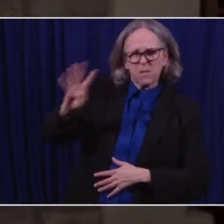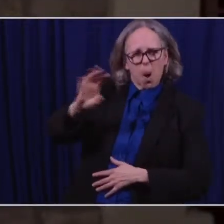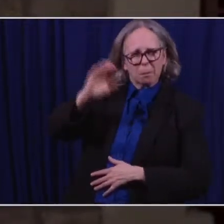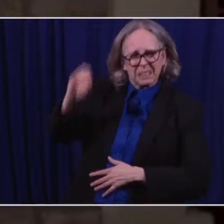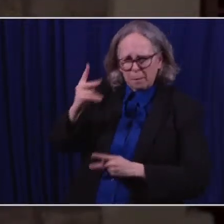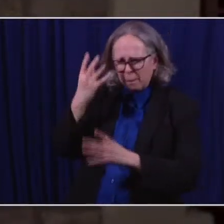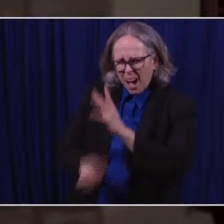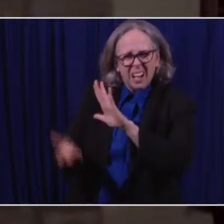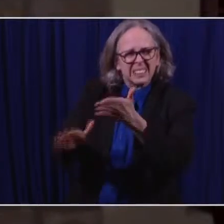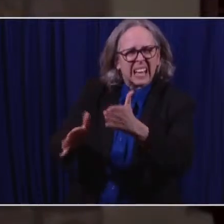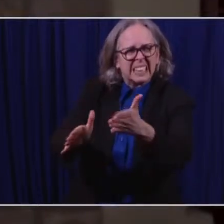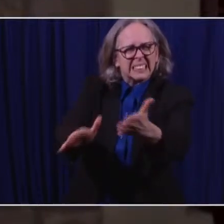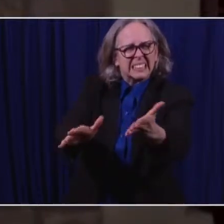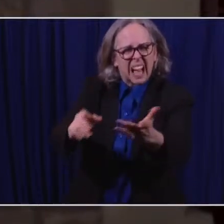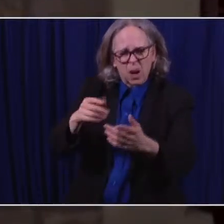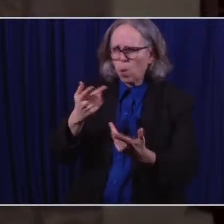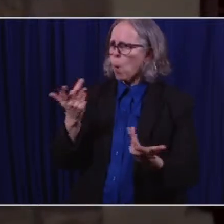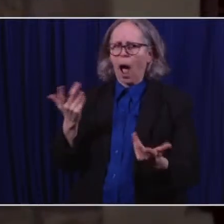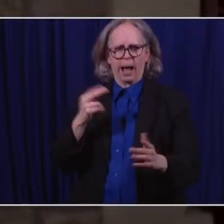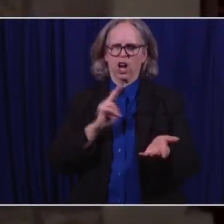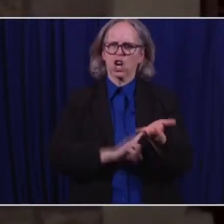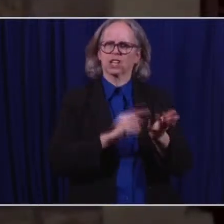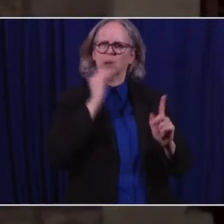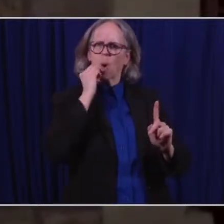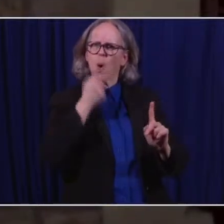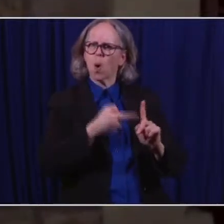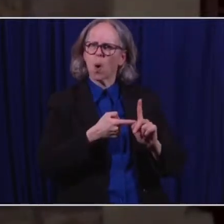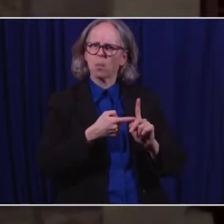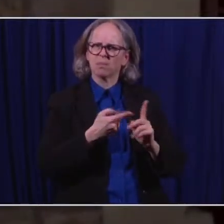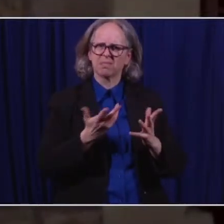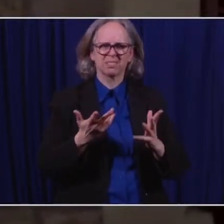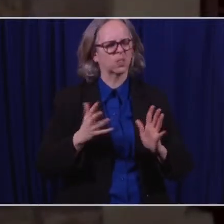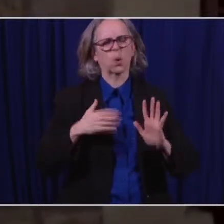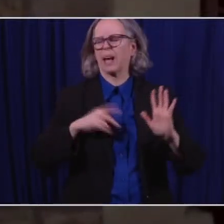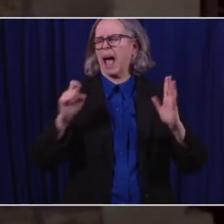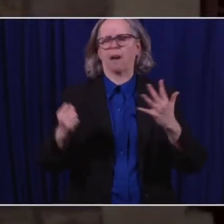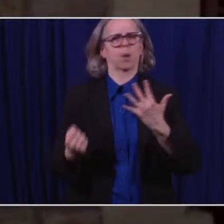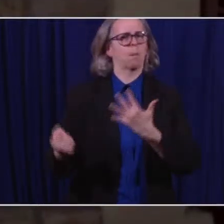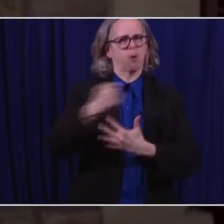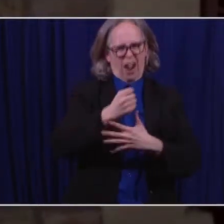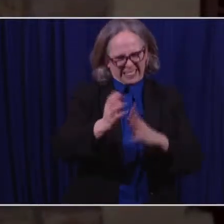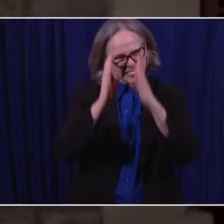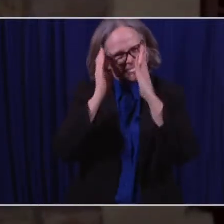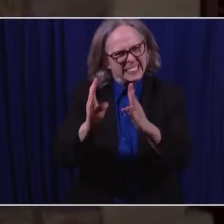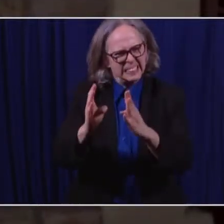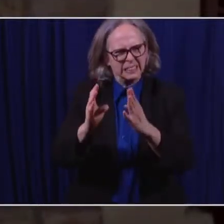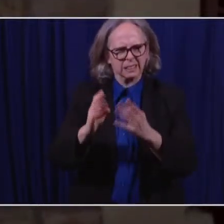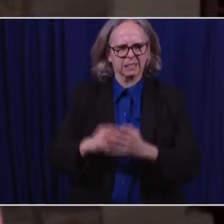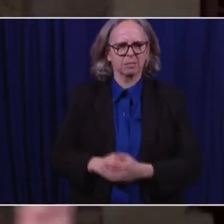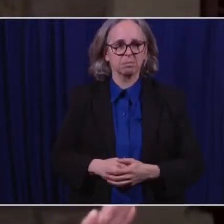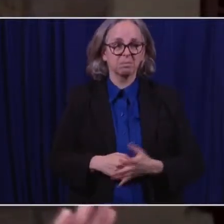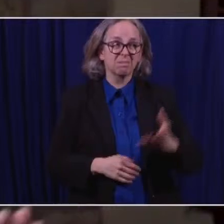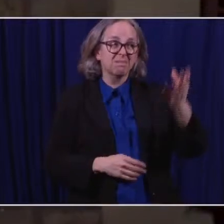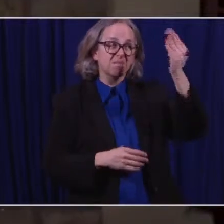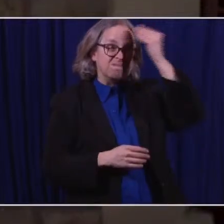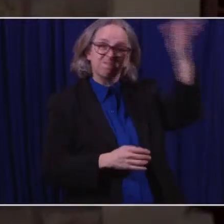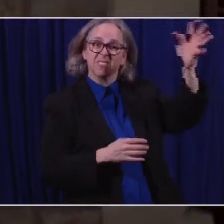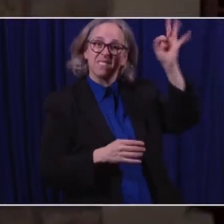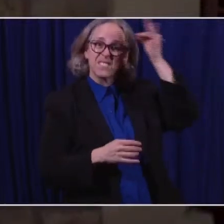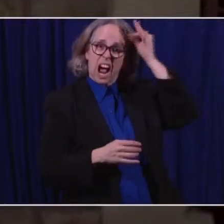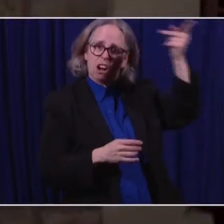nursing homes. So we made the decision to go with nursing homes. The federal government says, okay, you can do that, but you got to bank all